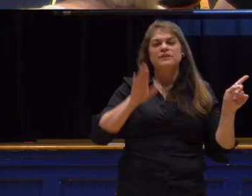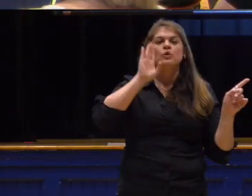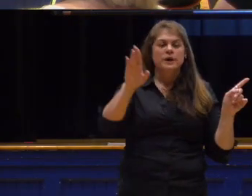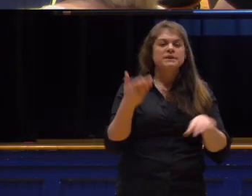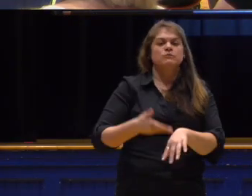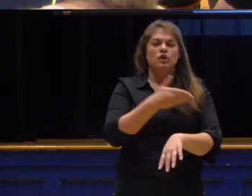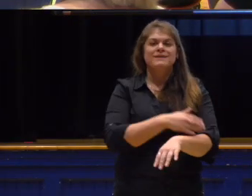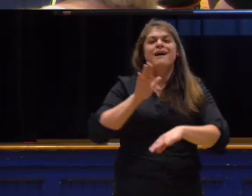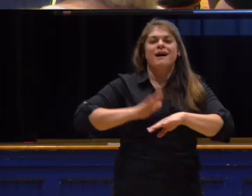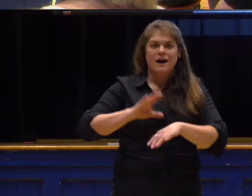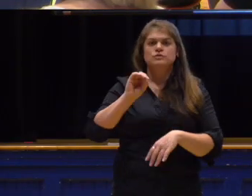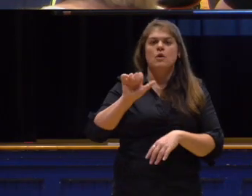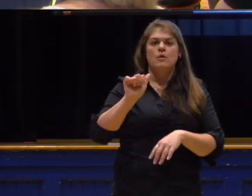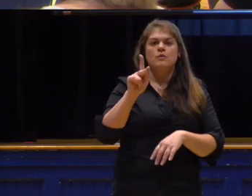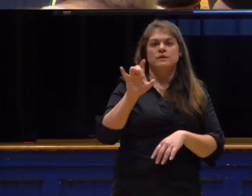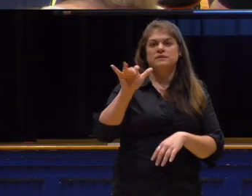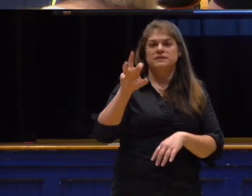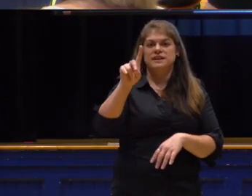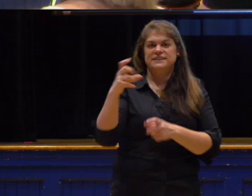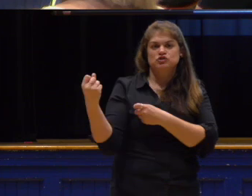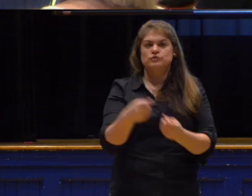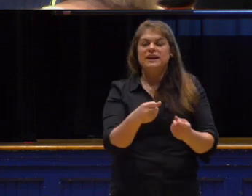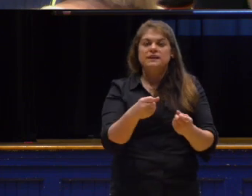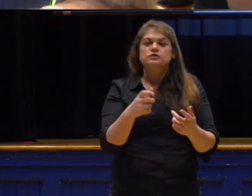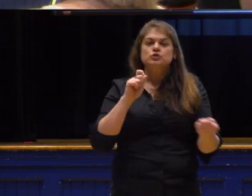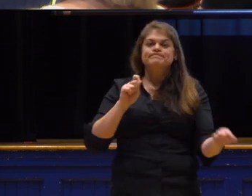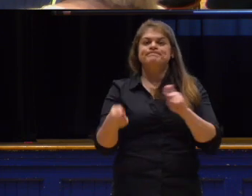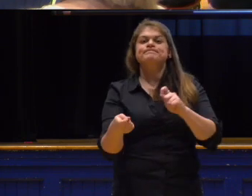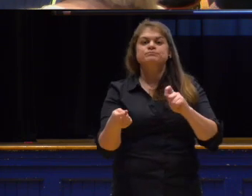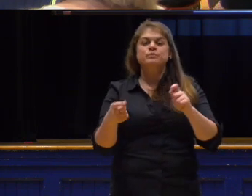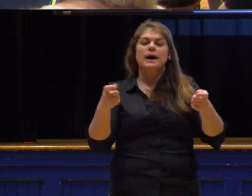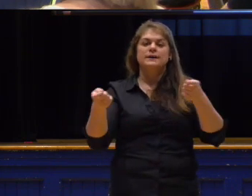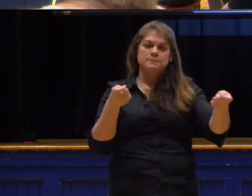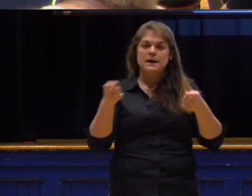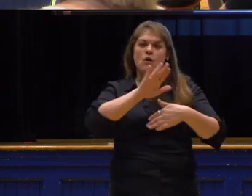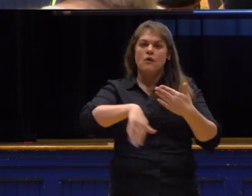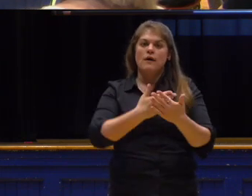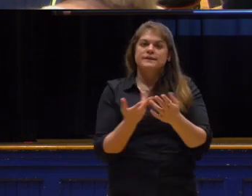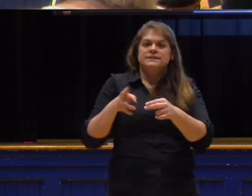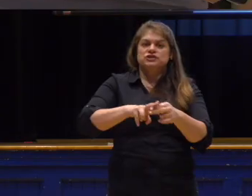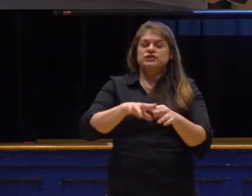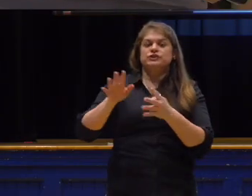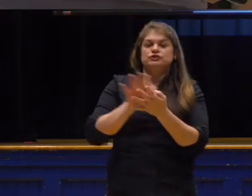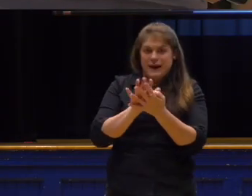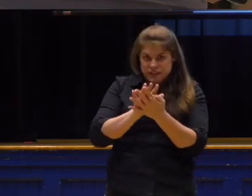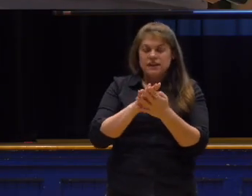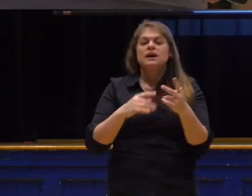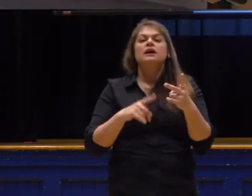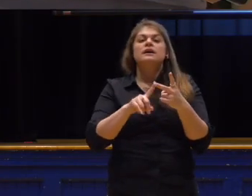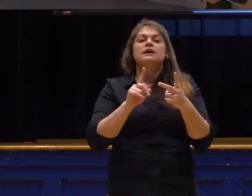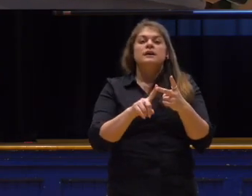improvements on Oakland Street as well to be able to accommodate the traffic. And number two, at the